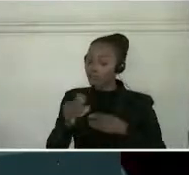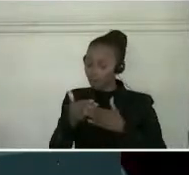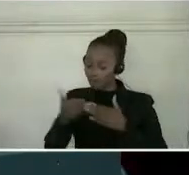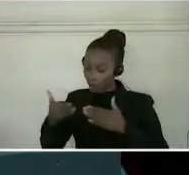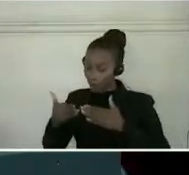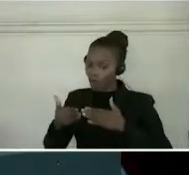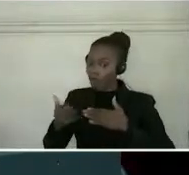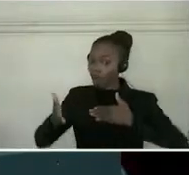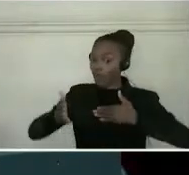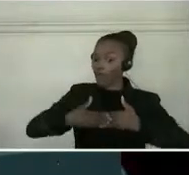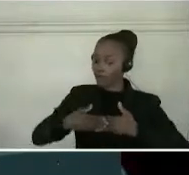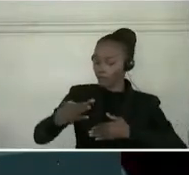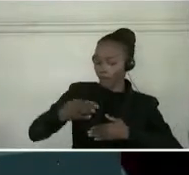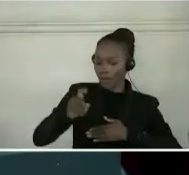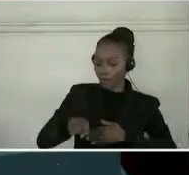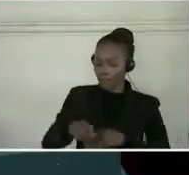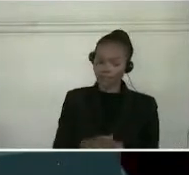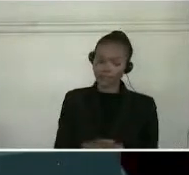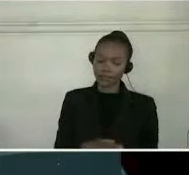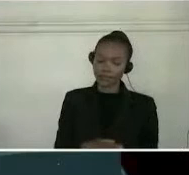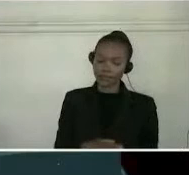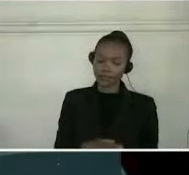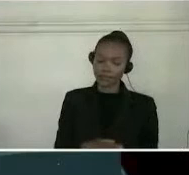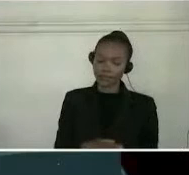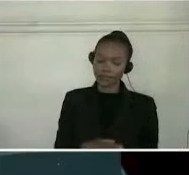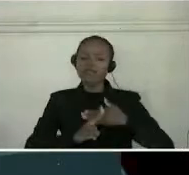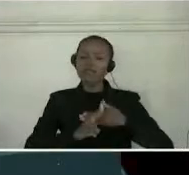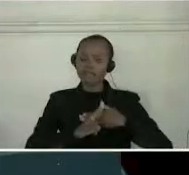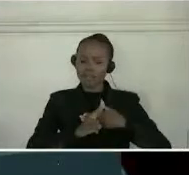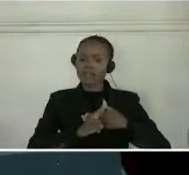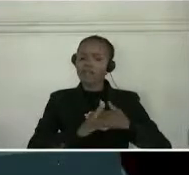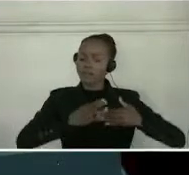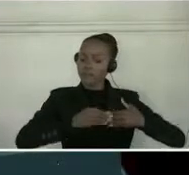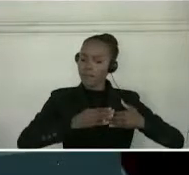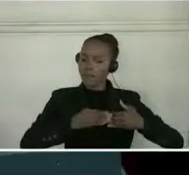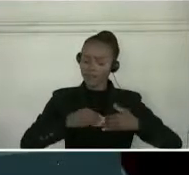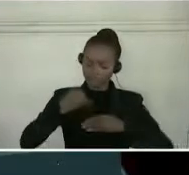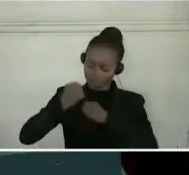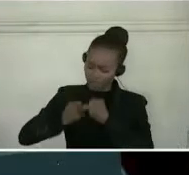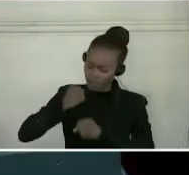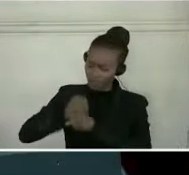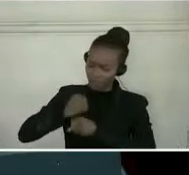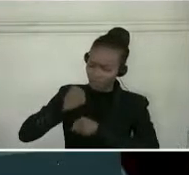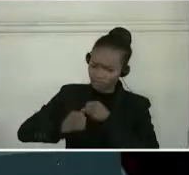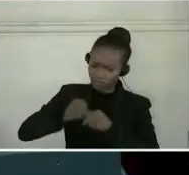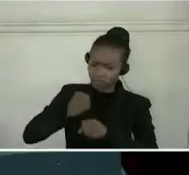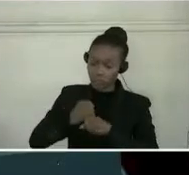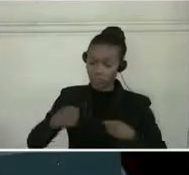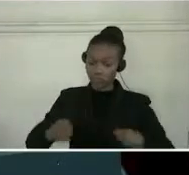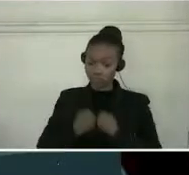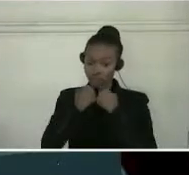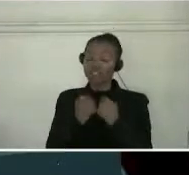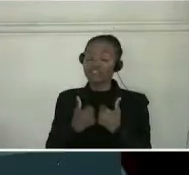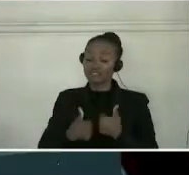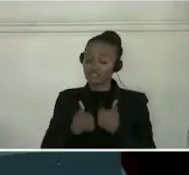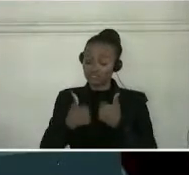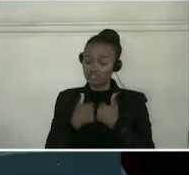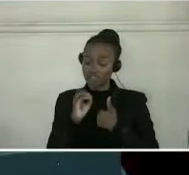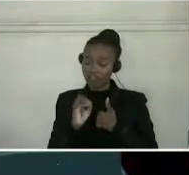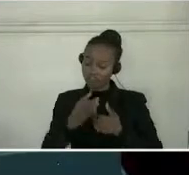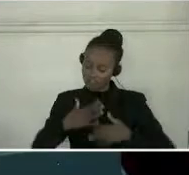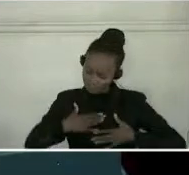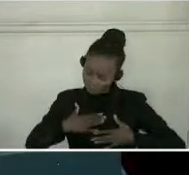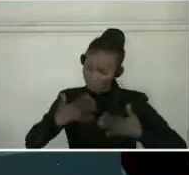members after years of challenges pursuiting the case at any music house project i am pleased to announce